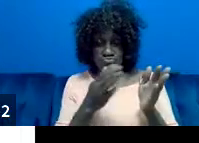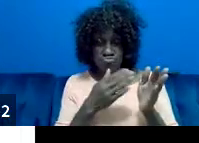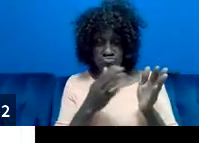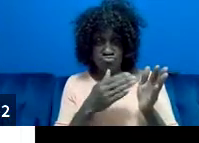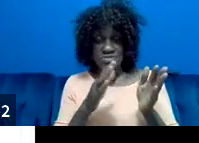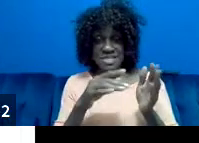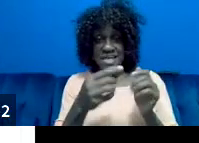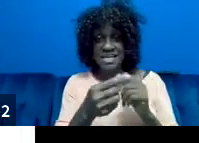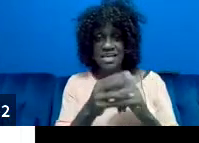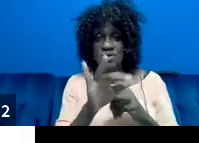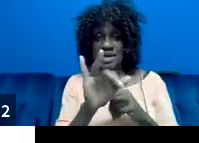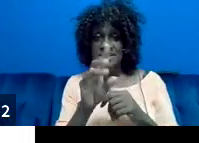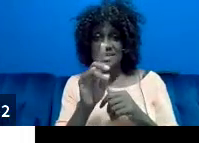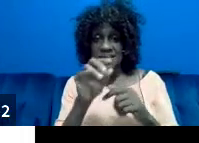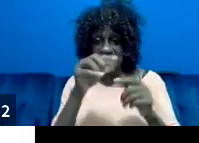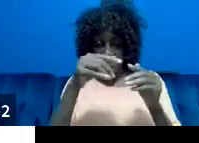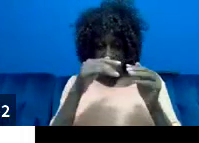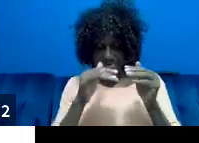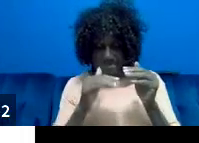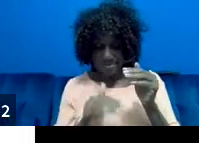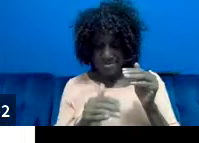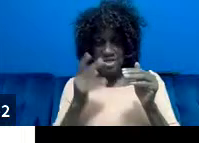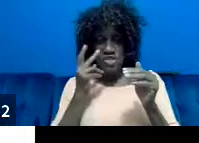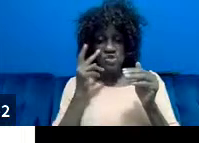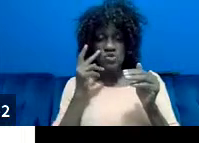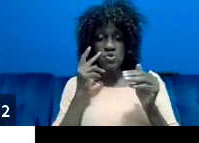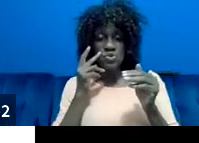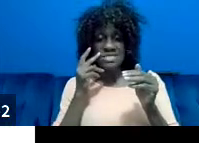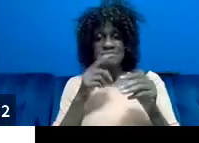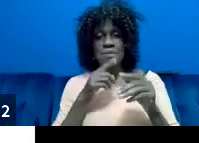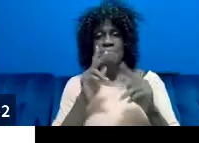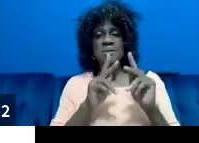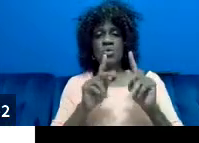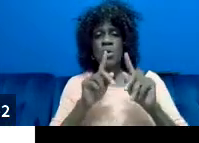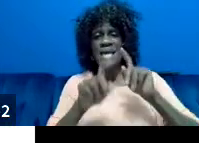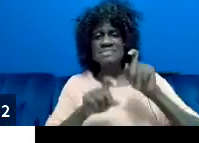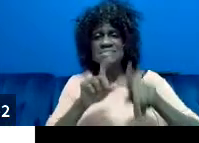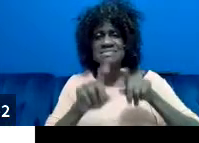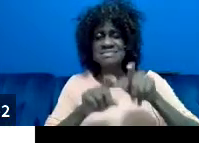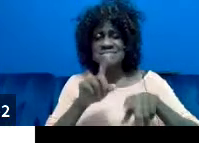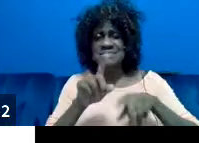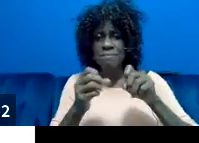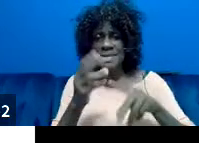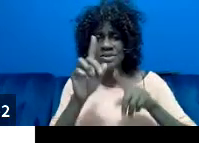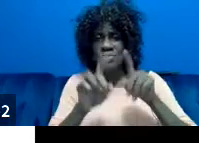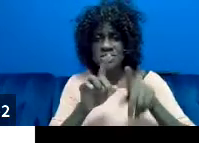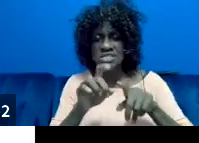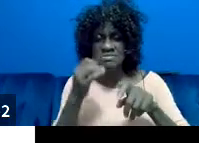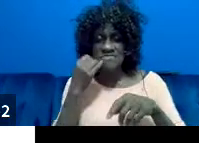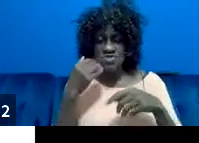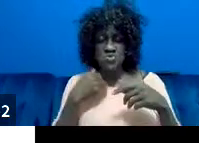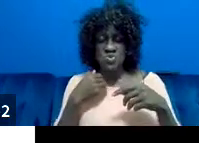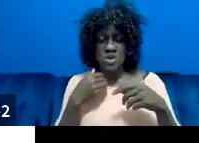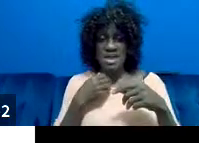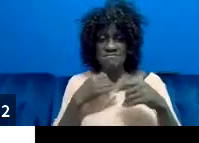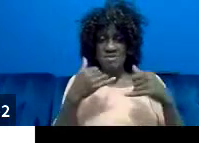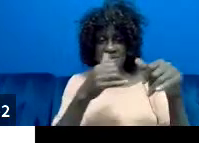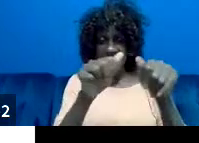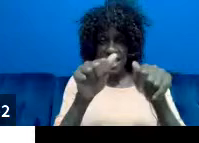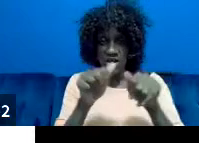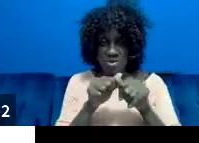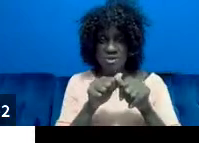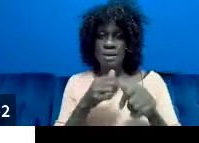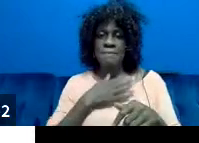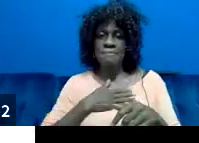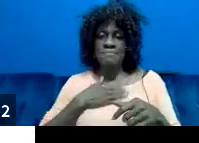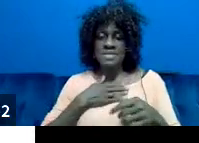guide and keep running to the bottom end of it, you run into our frequently asked questions. If you're dealing with an existing play area, I strongly urge you to